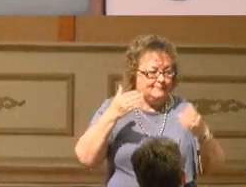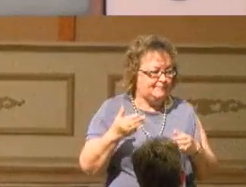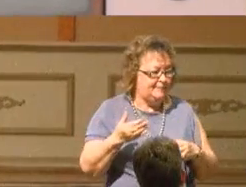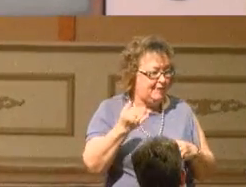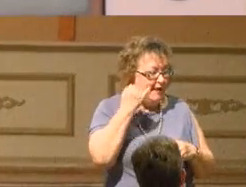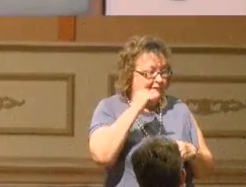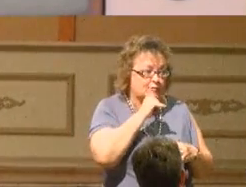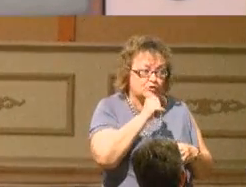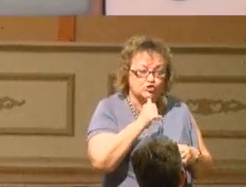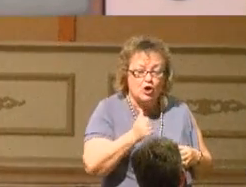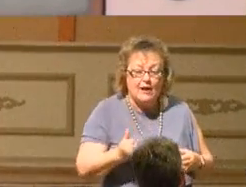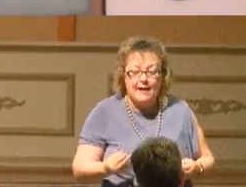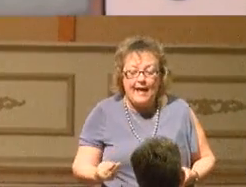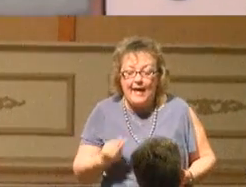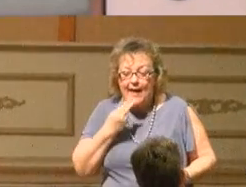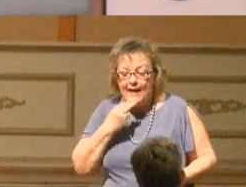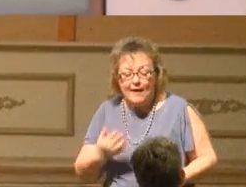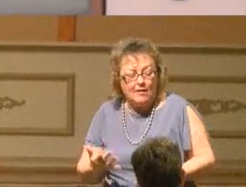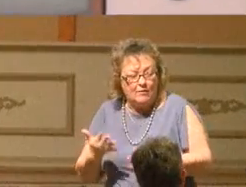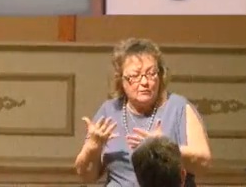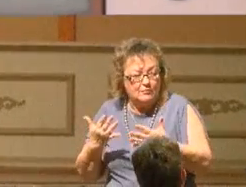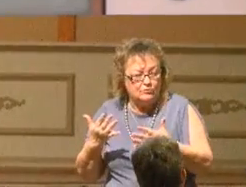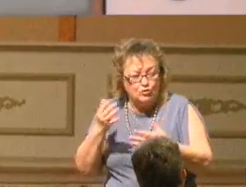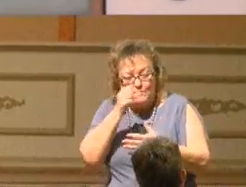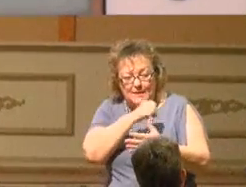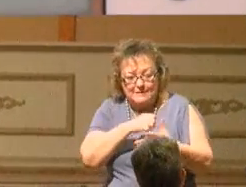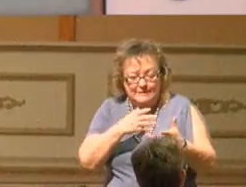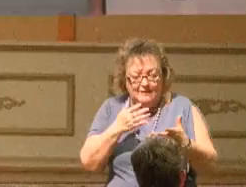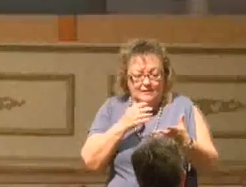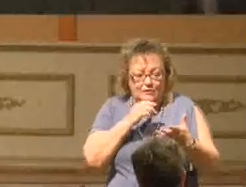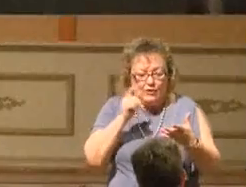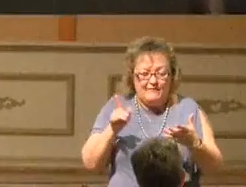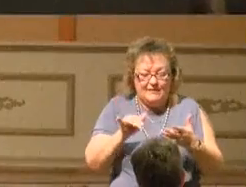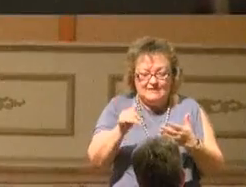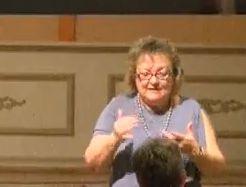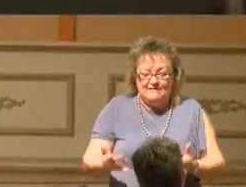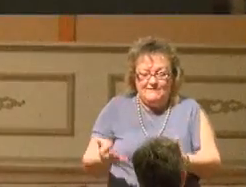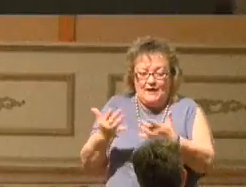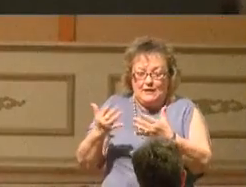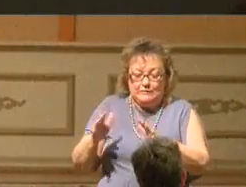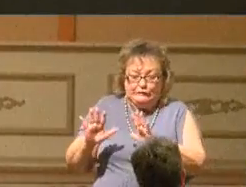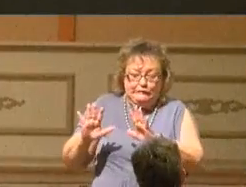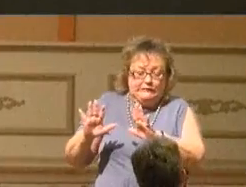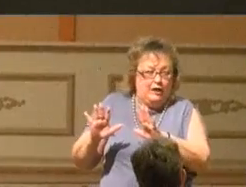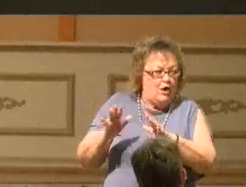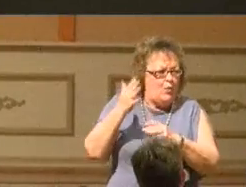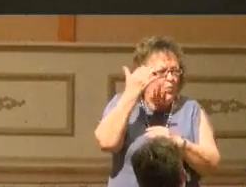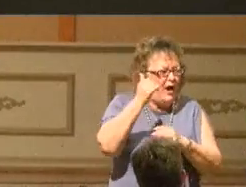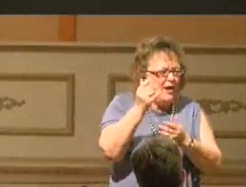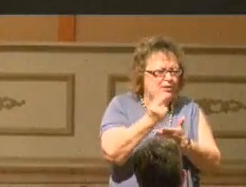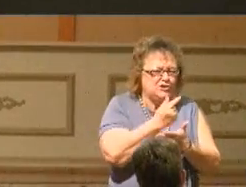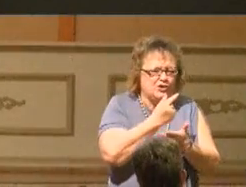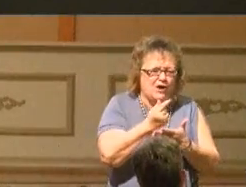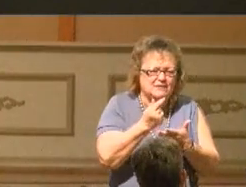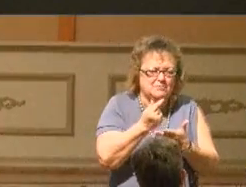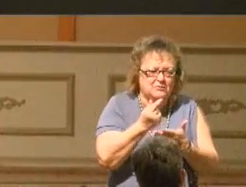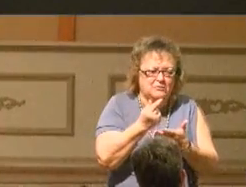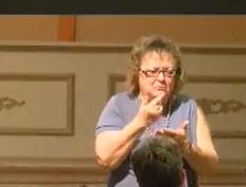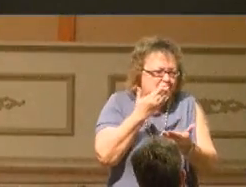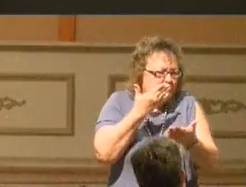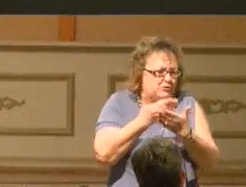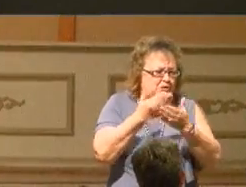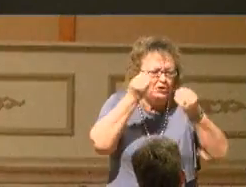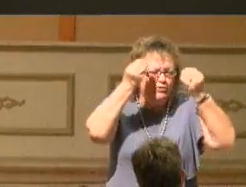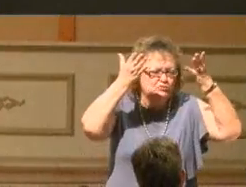not a hell to miss, if there was not an everlasting fire to shun, then why would the gospel be good